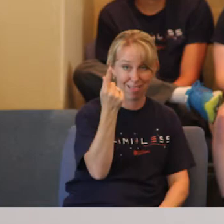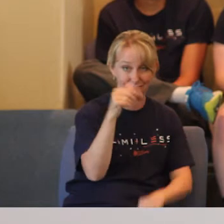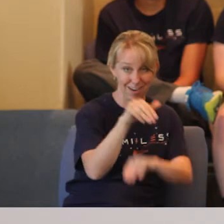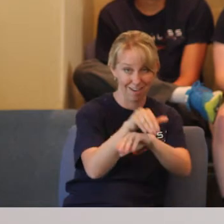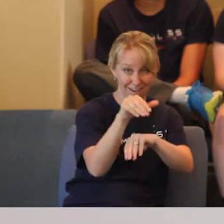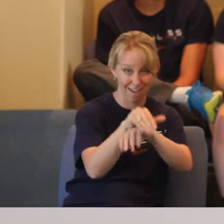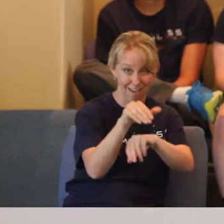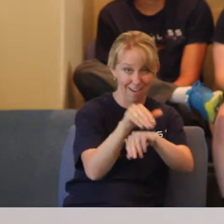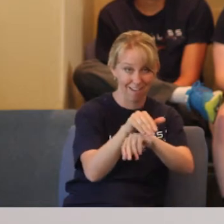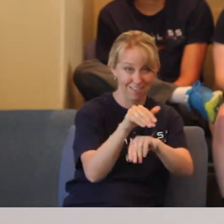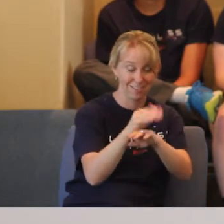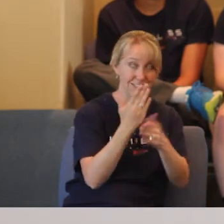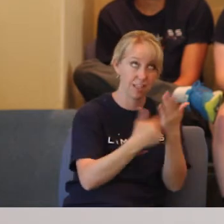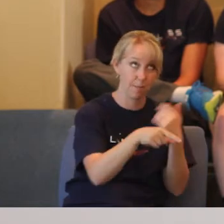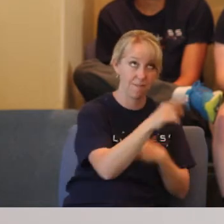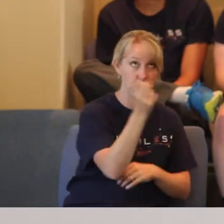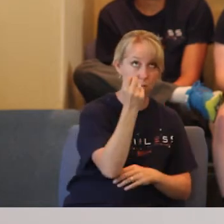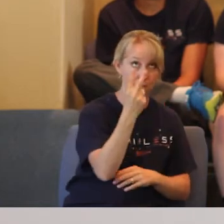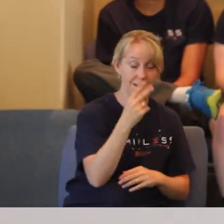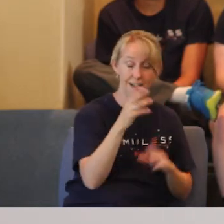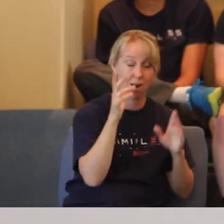when.